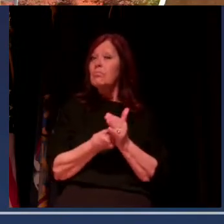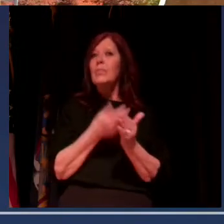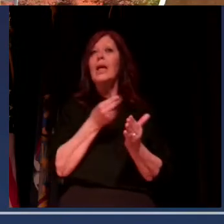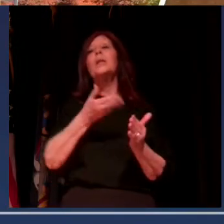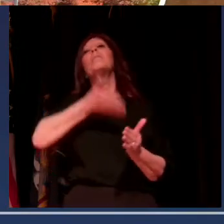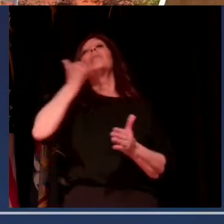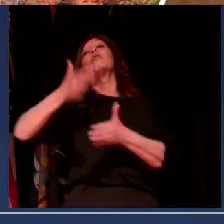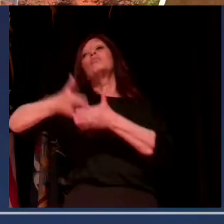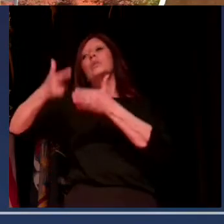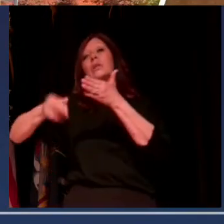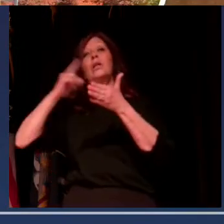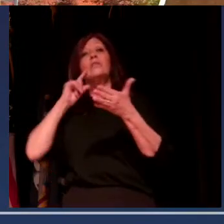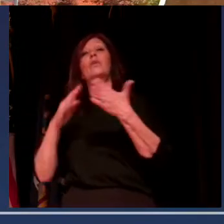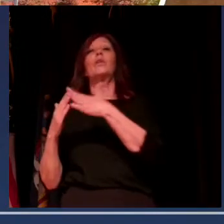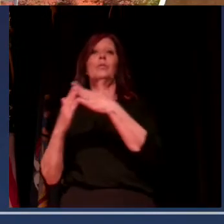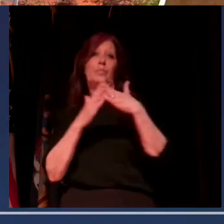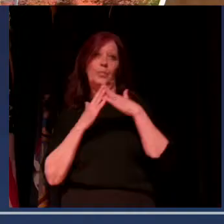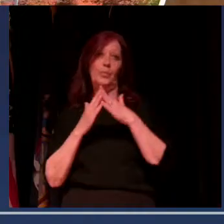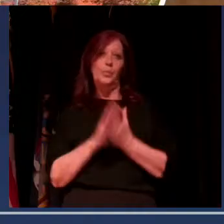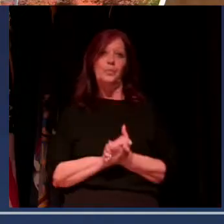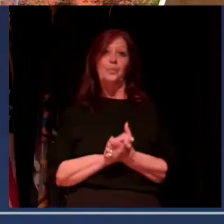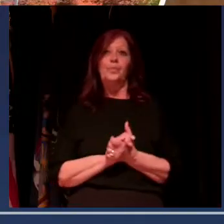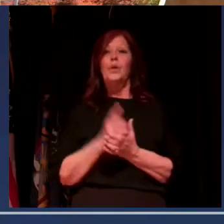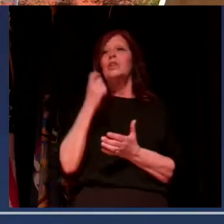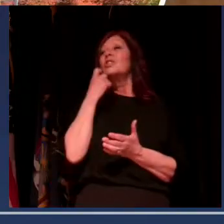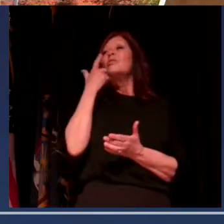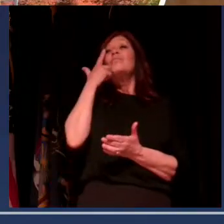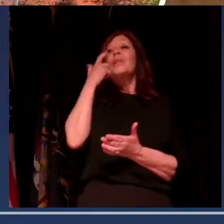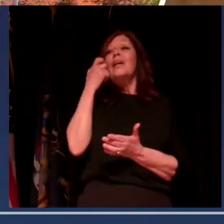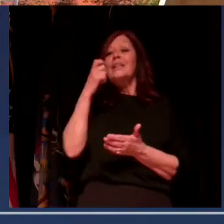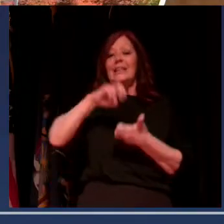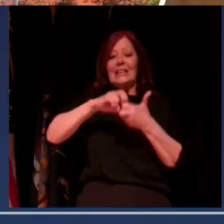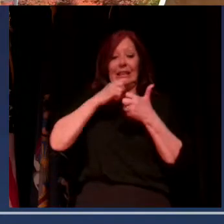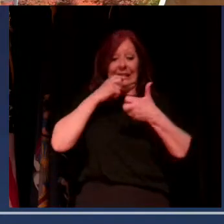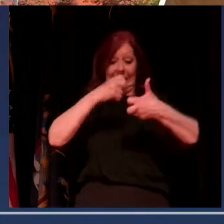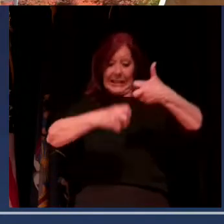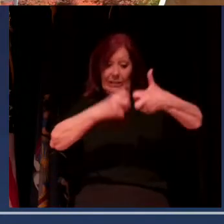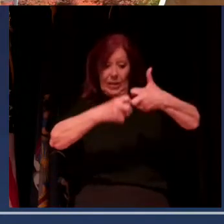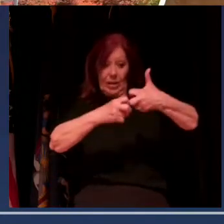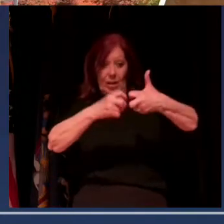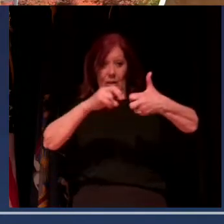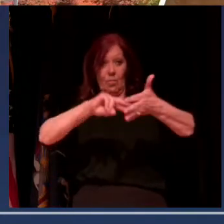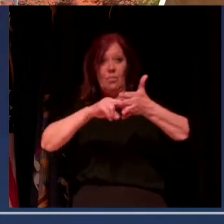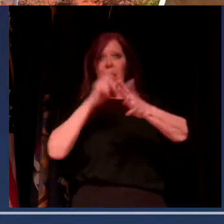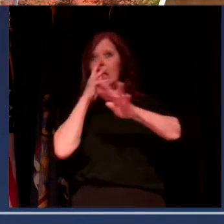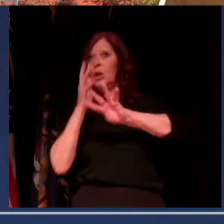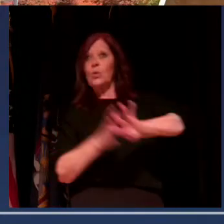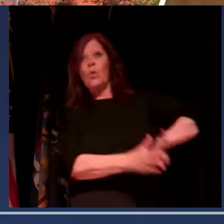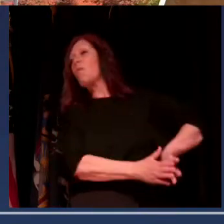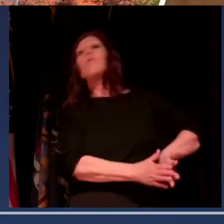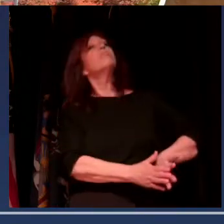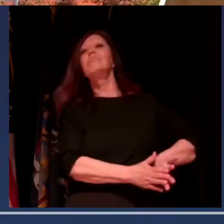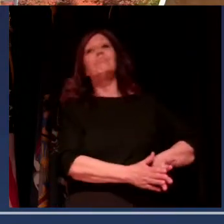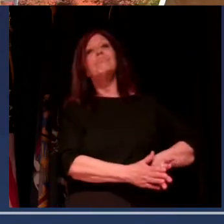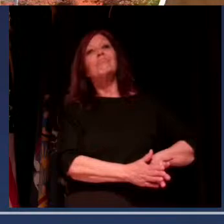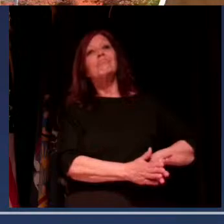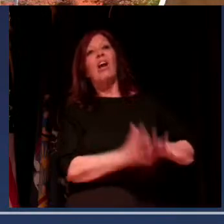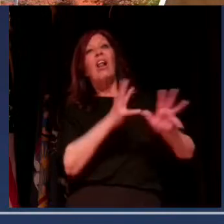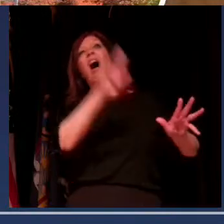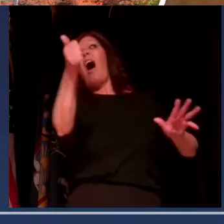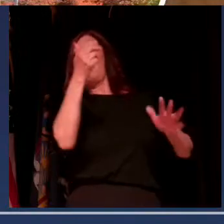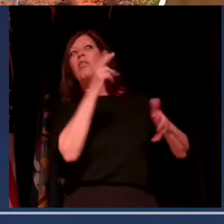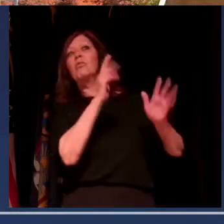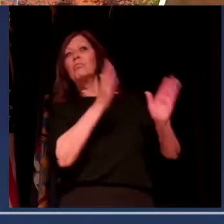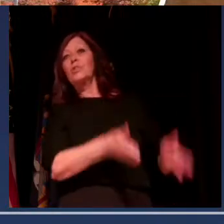results for our community. Just because an issue is difficult doesn't mean it should be ignored or left for someone else to